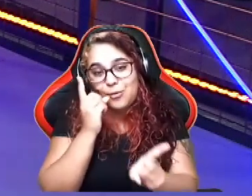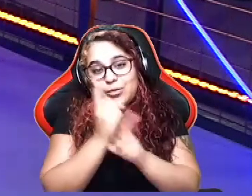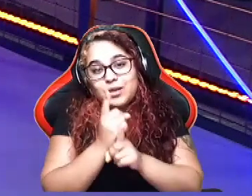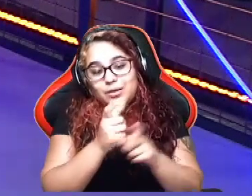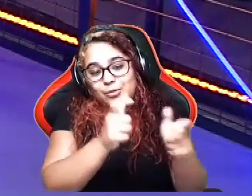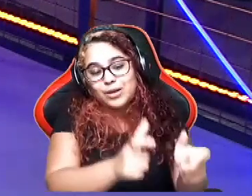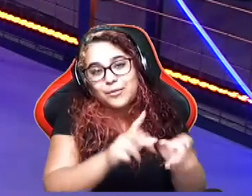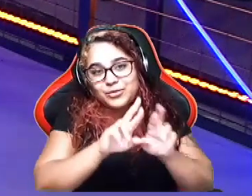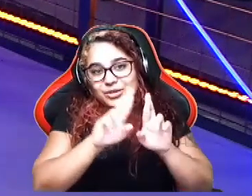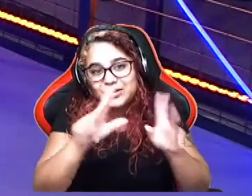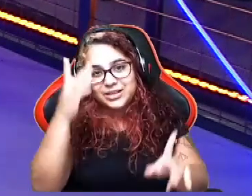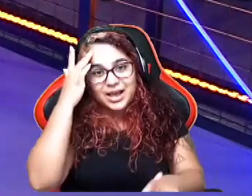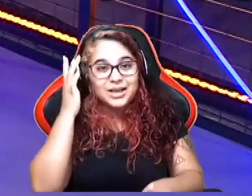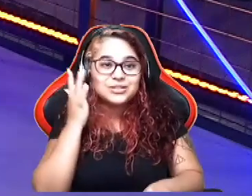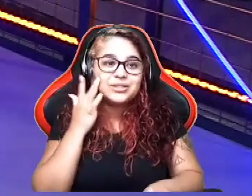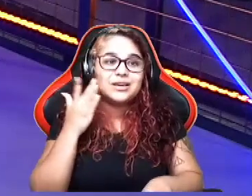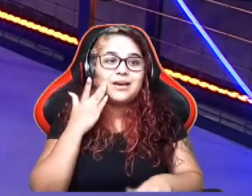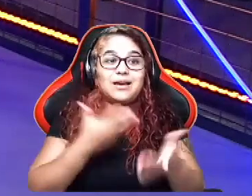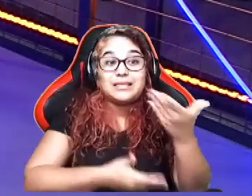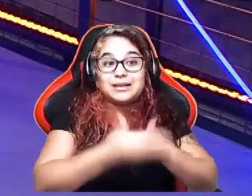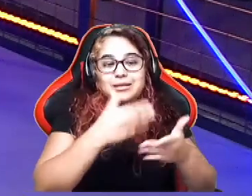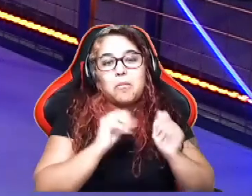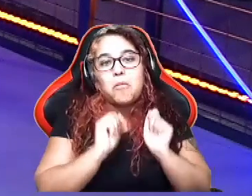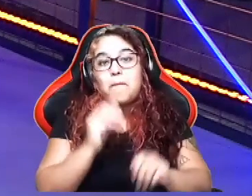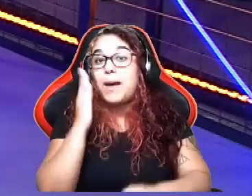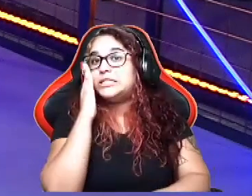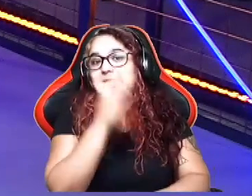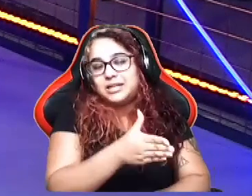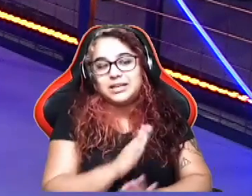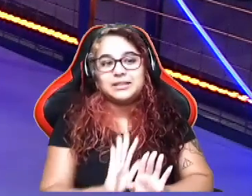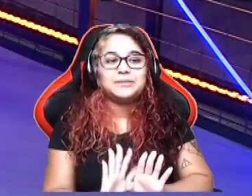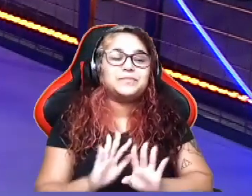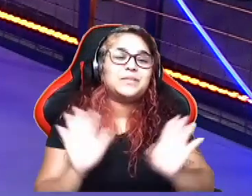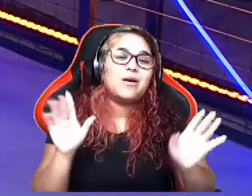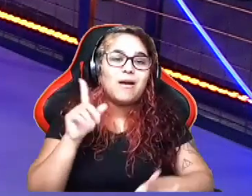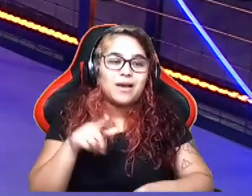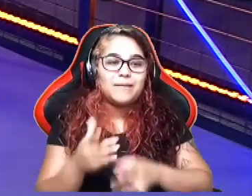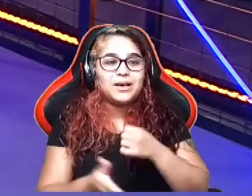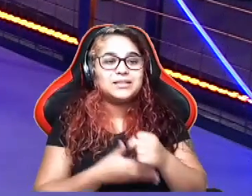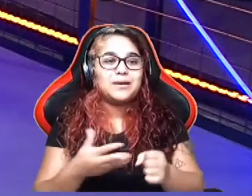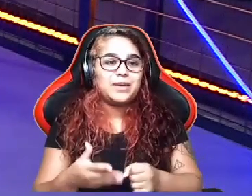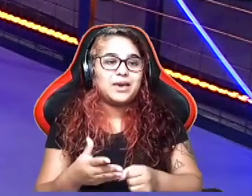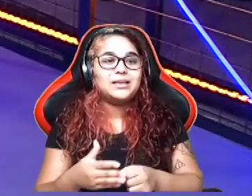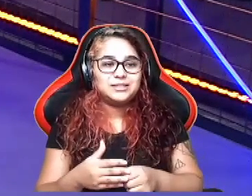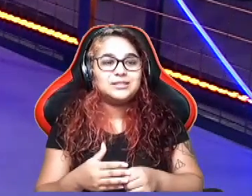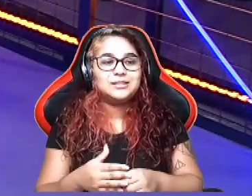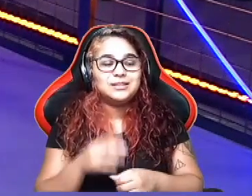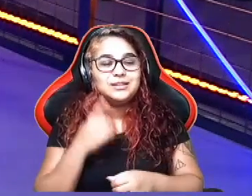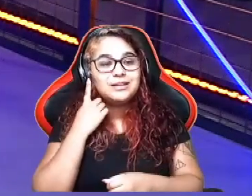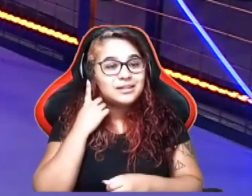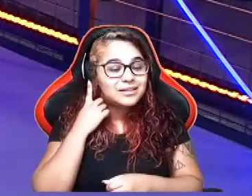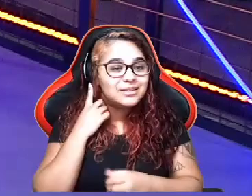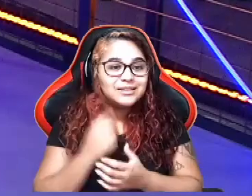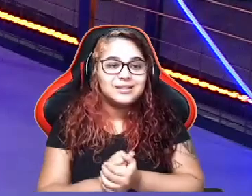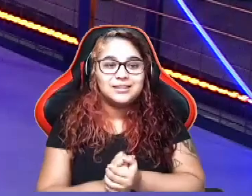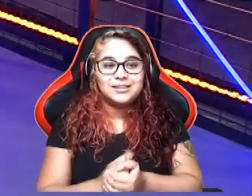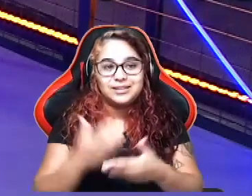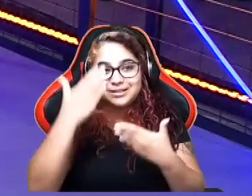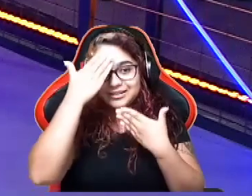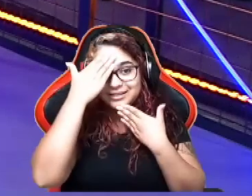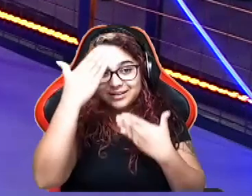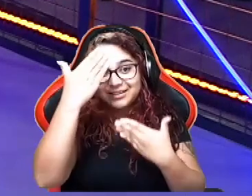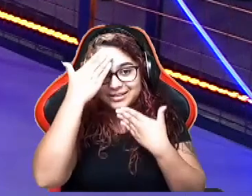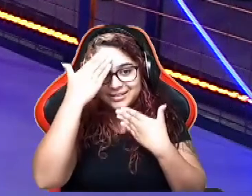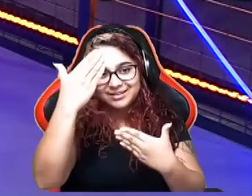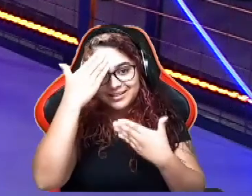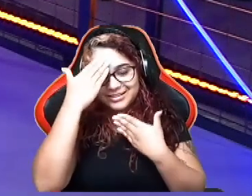Loud. And that's a different platform that will have a more direct interaction. So that's basically it. Thank you for inviting